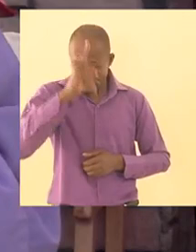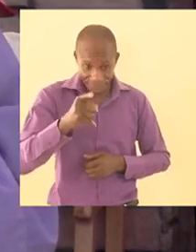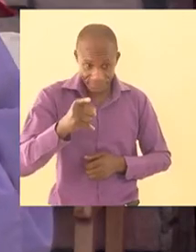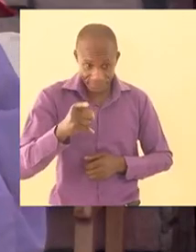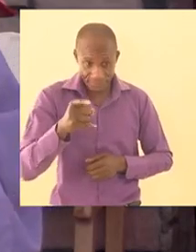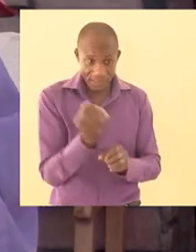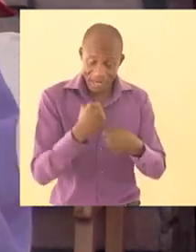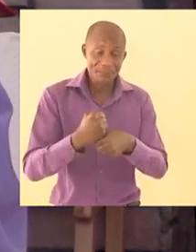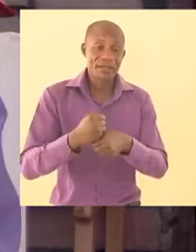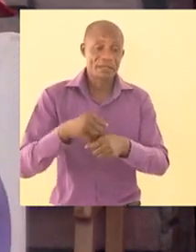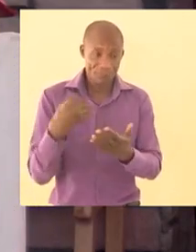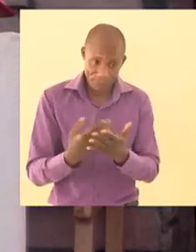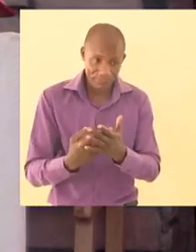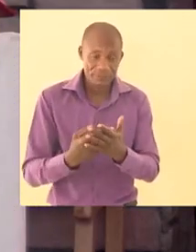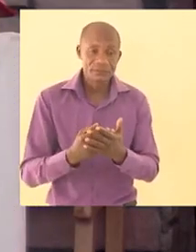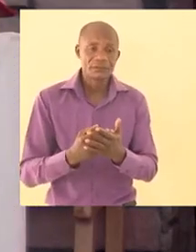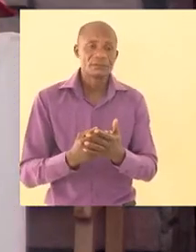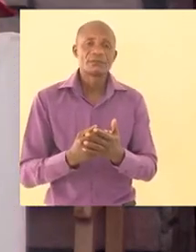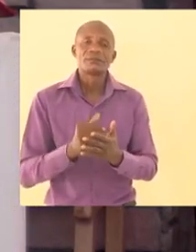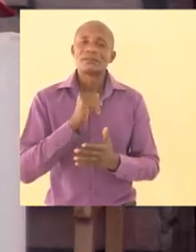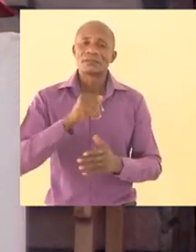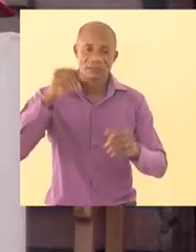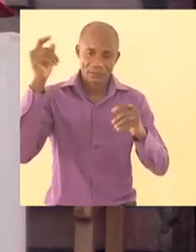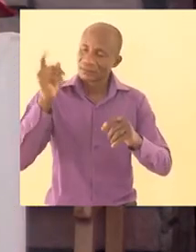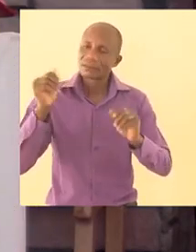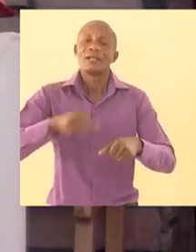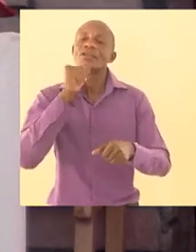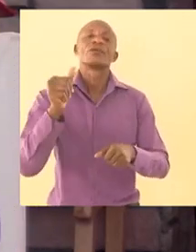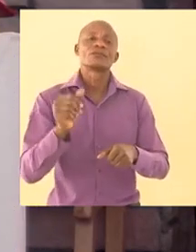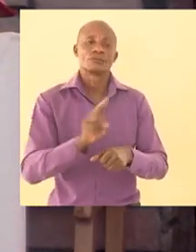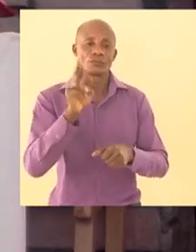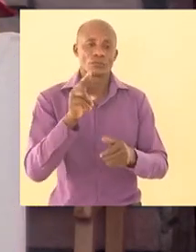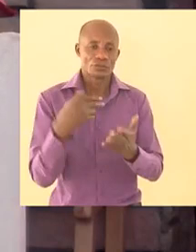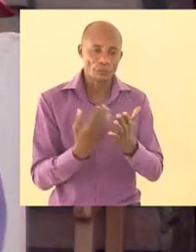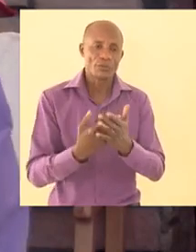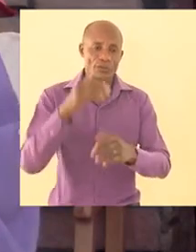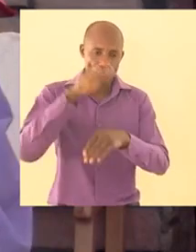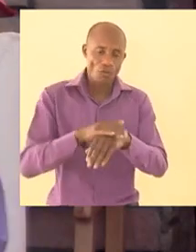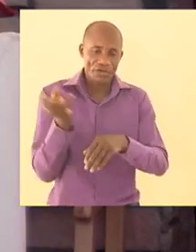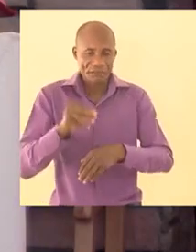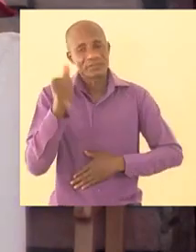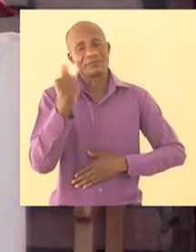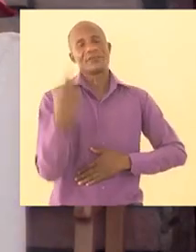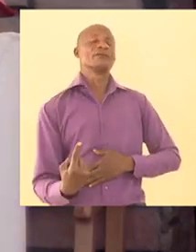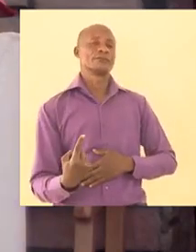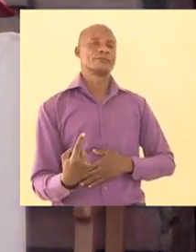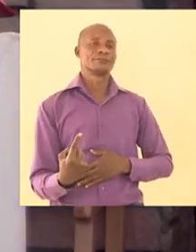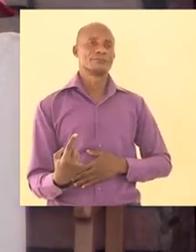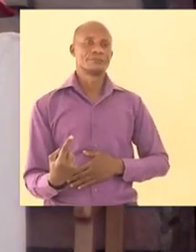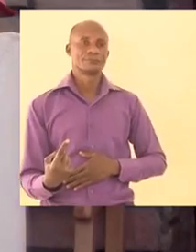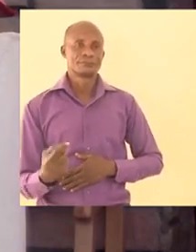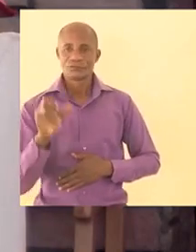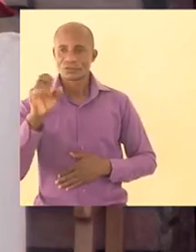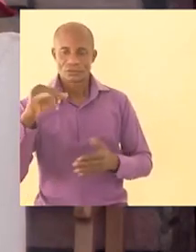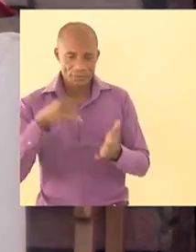not justified to spend all that money on himself or herself. I hope you know. I hope you know that what we are saying is not just about pastors